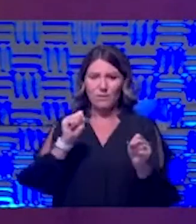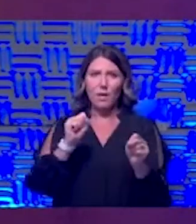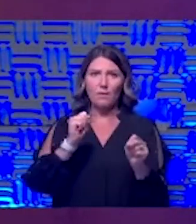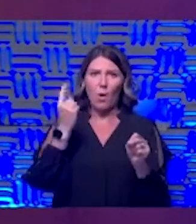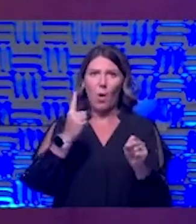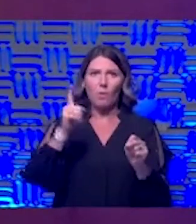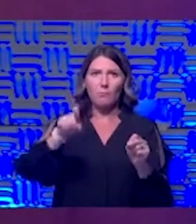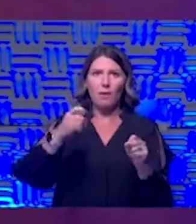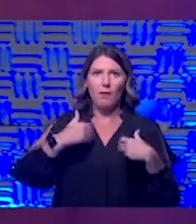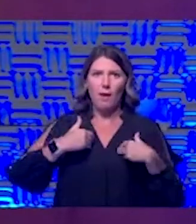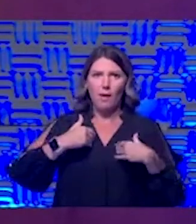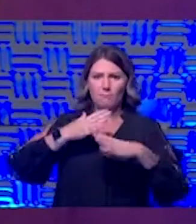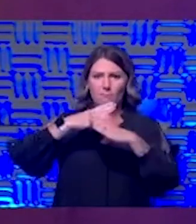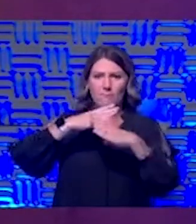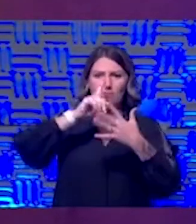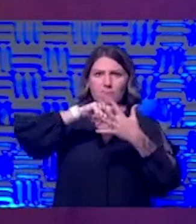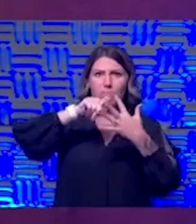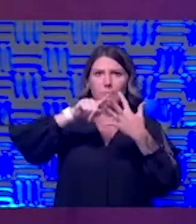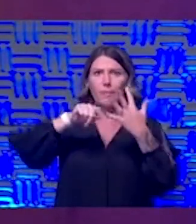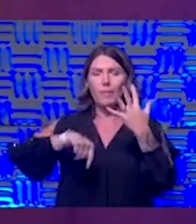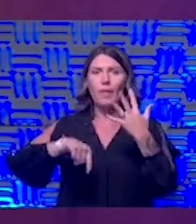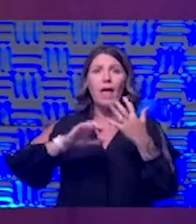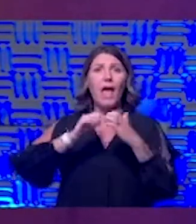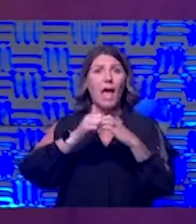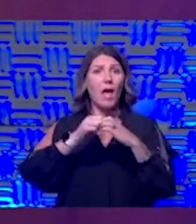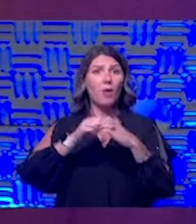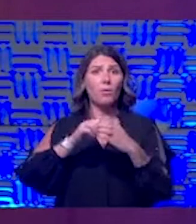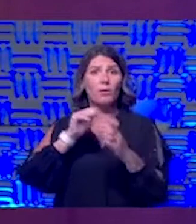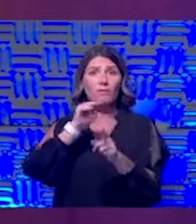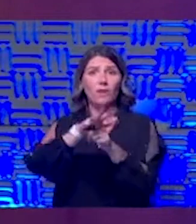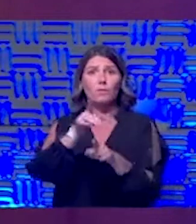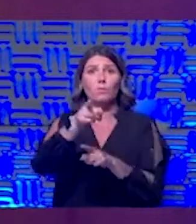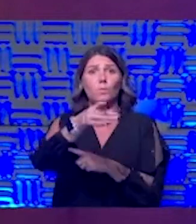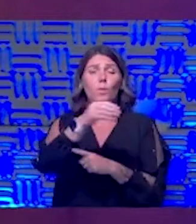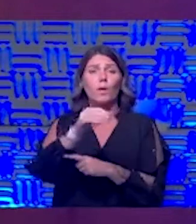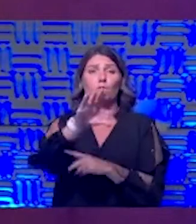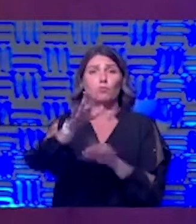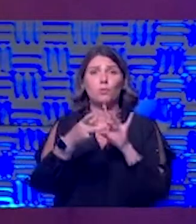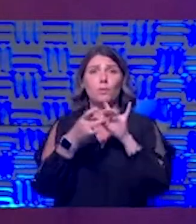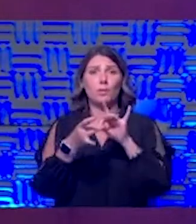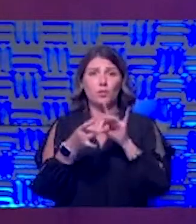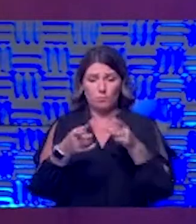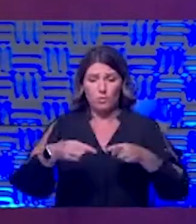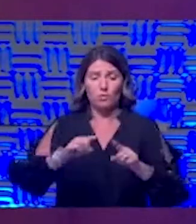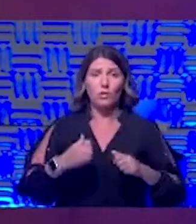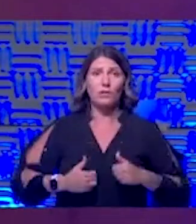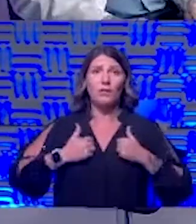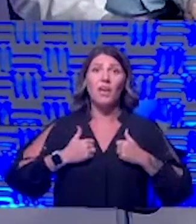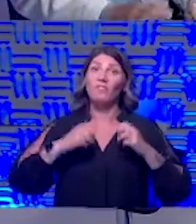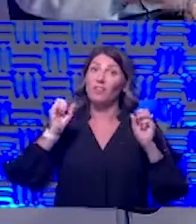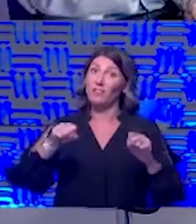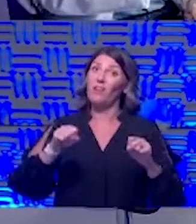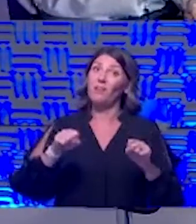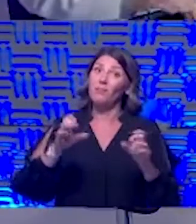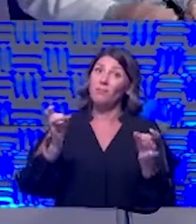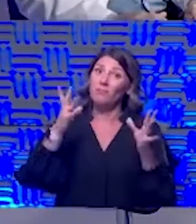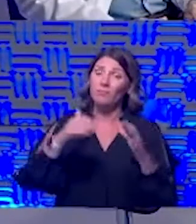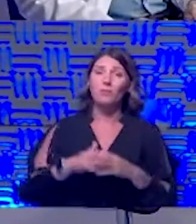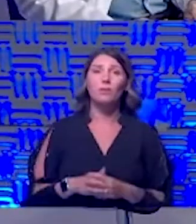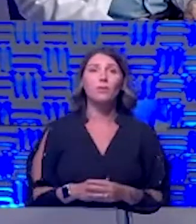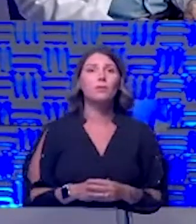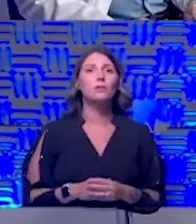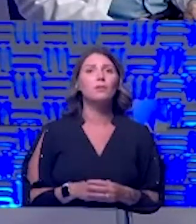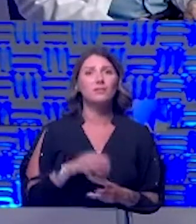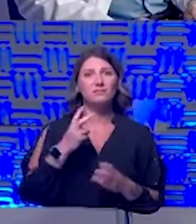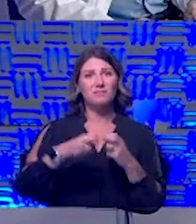defenses activated. And how that affects both you and the relationships in your life is very detrimental. That's got to be hard. You and I talked a little bit